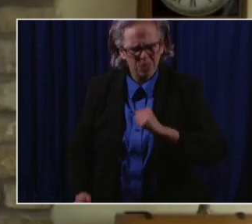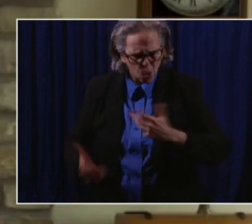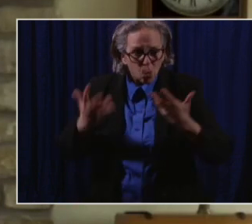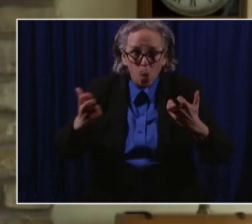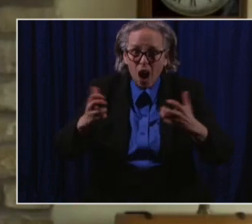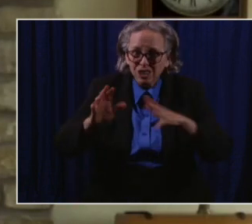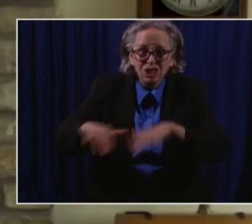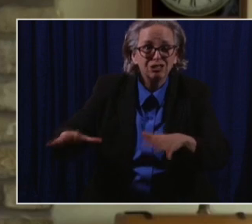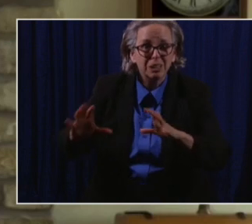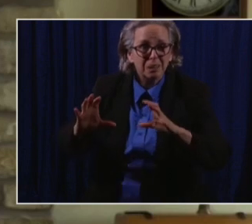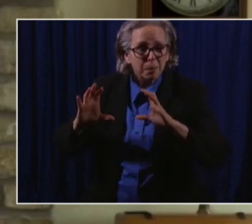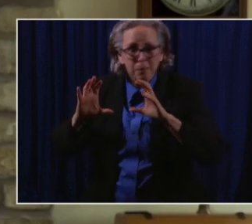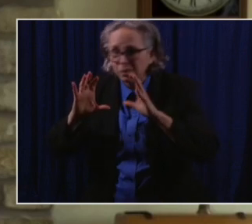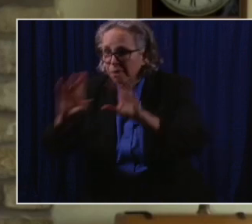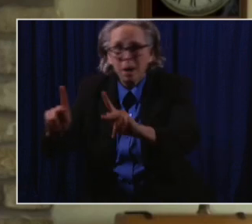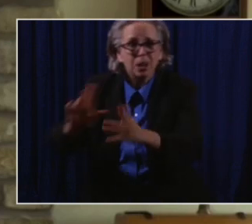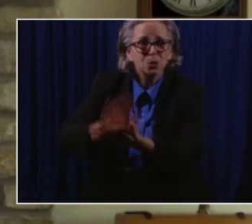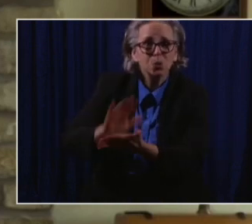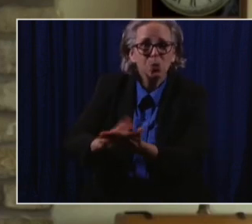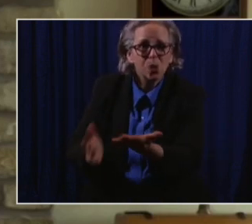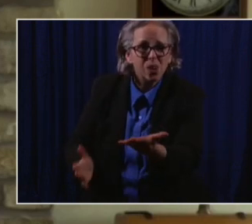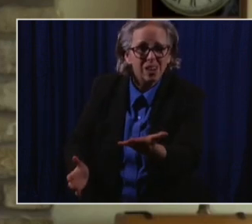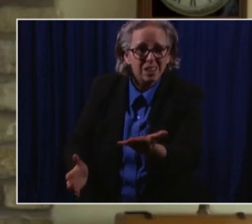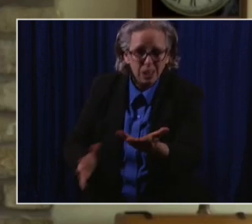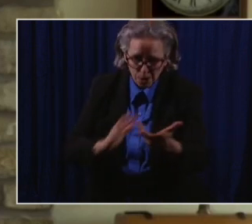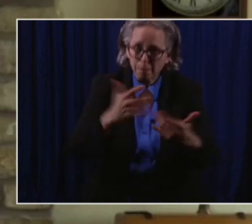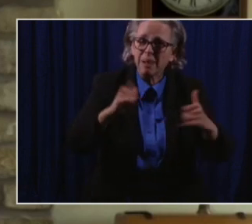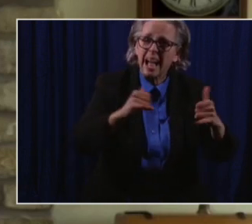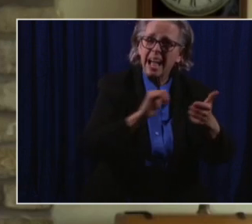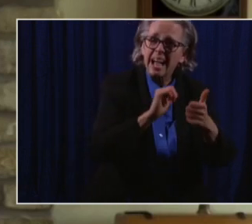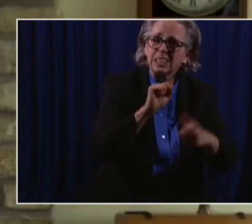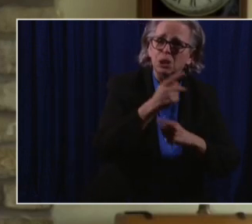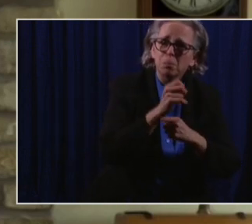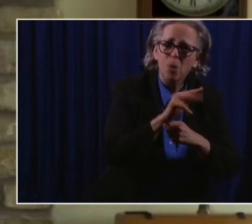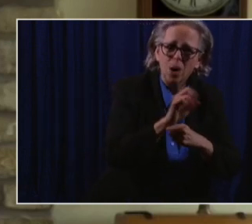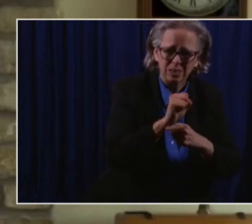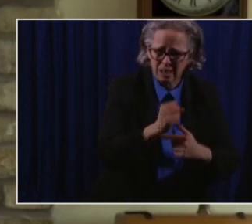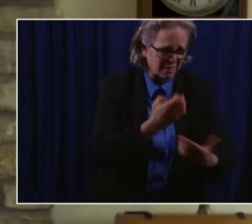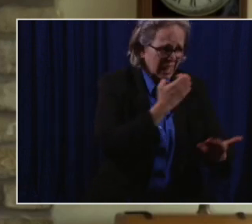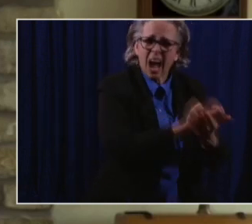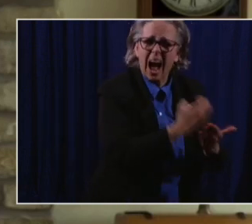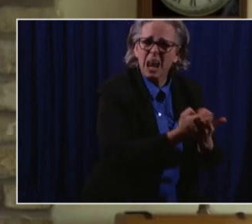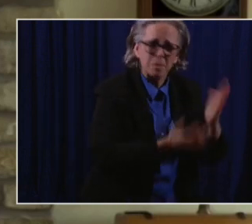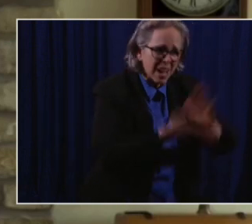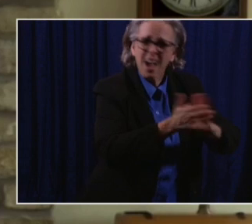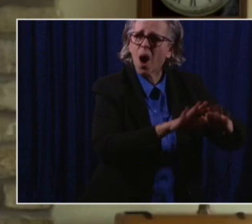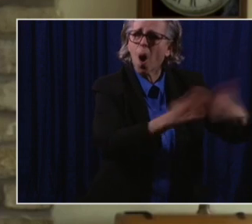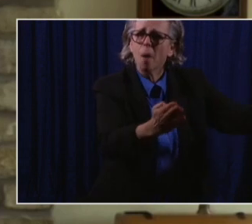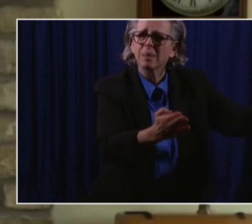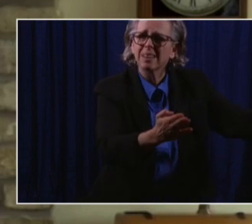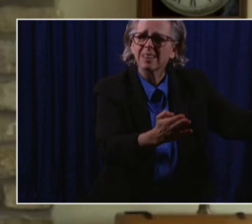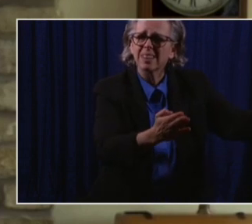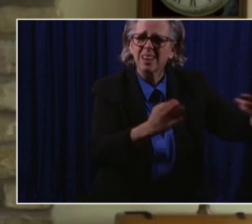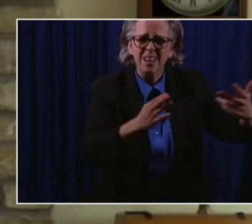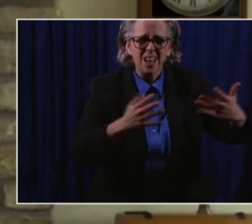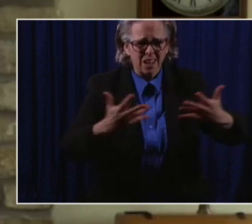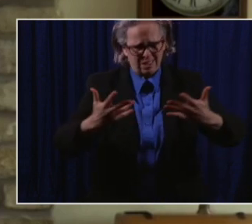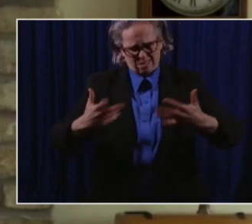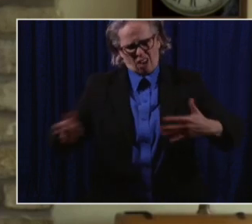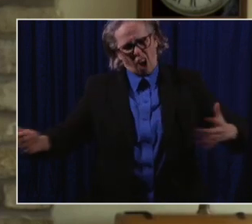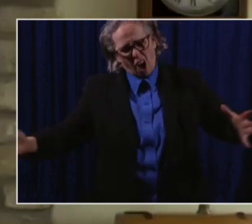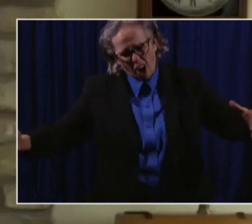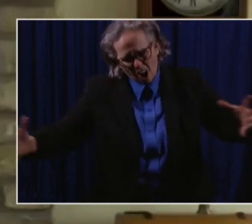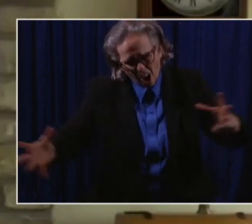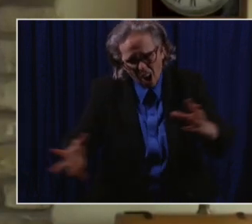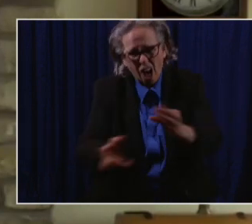sports, we'll keep our economy moving forward, and all of this together, working together, all of us, will allow us